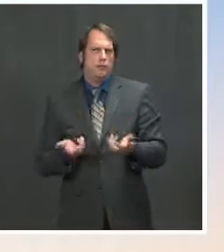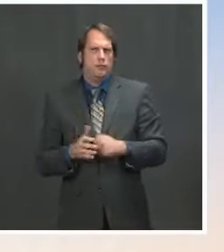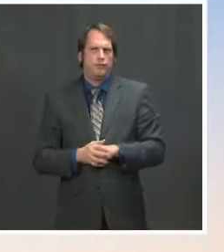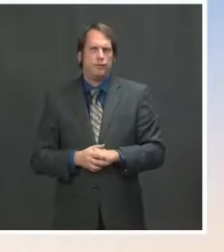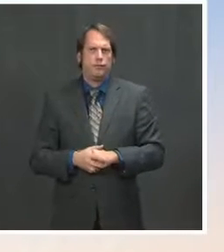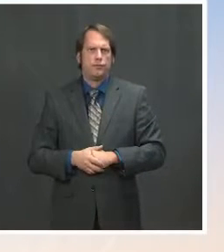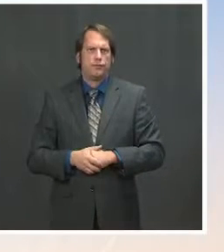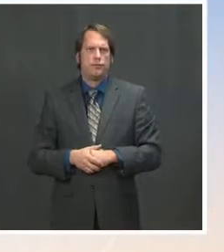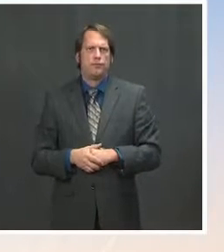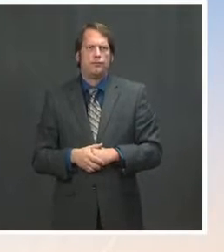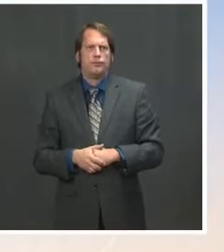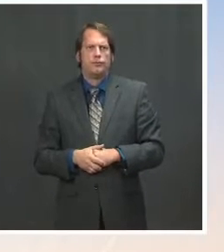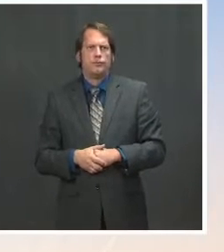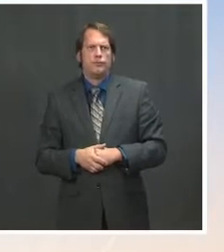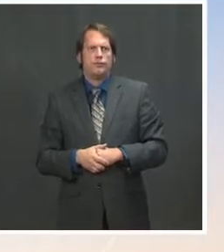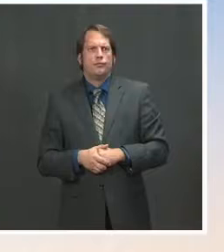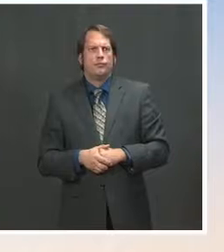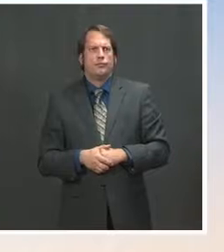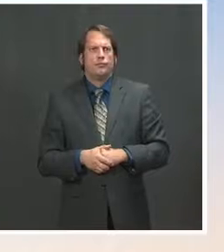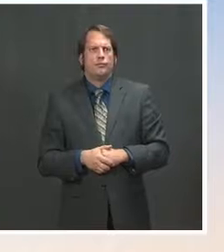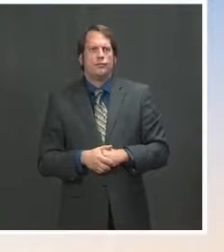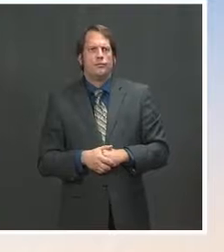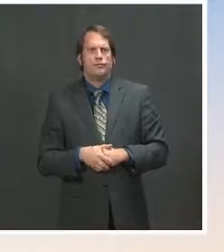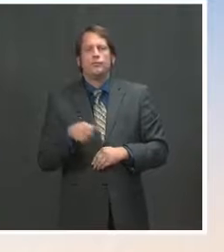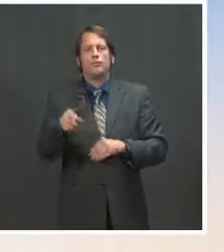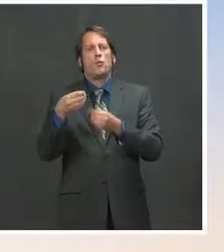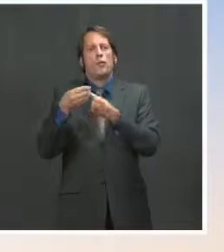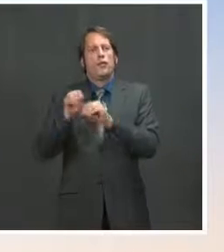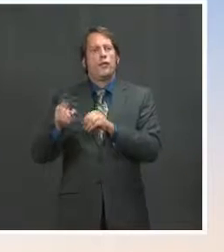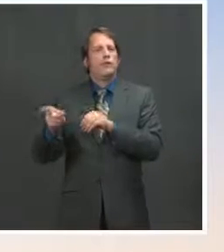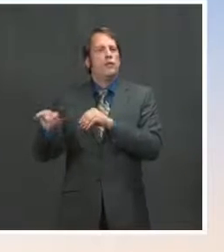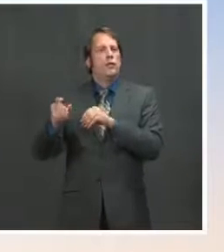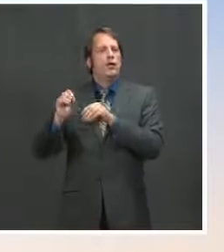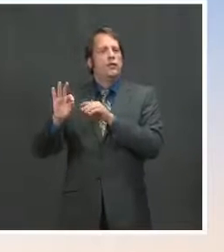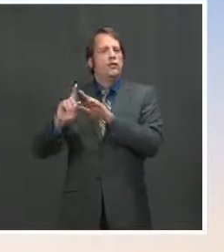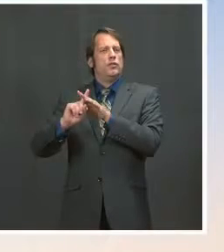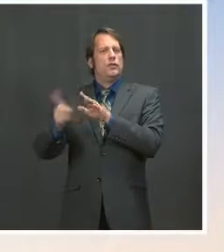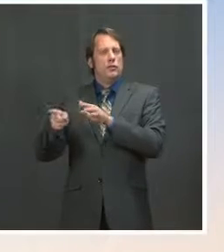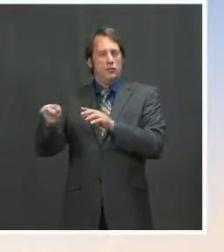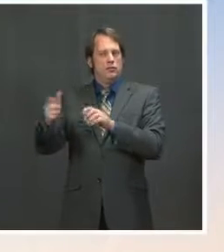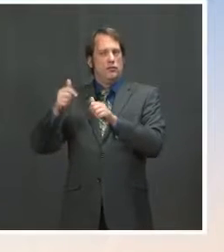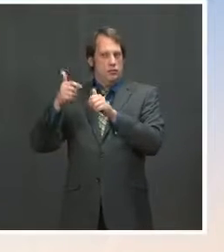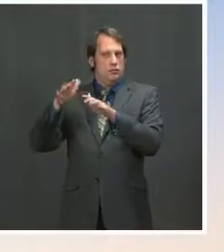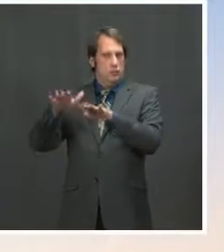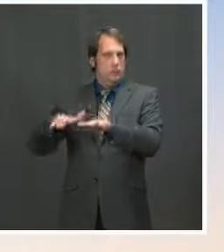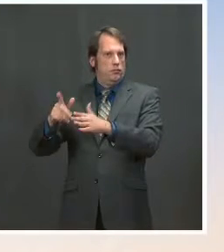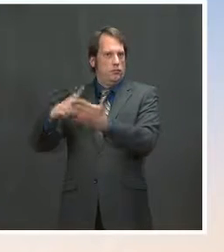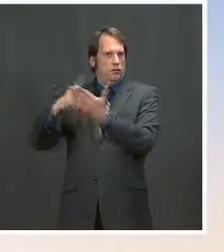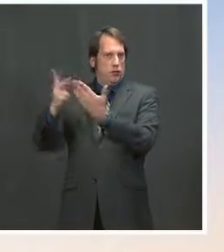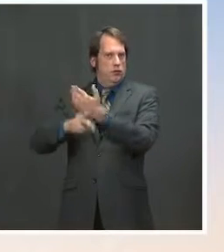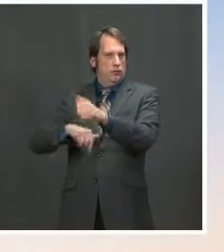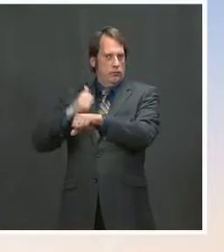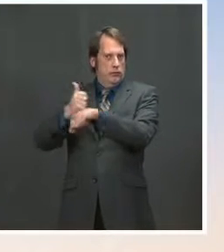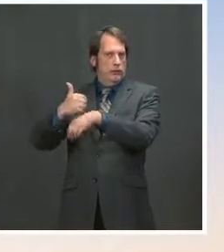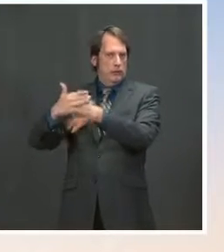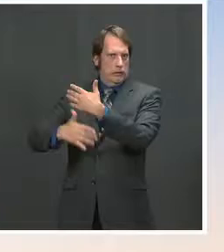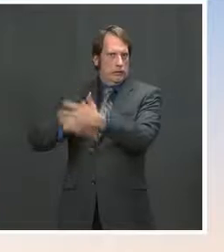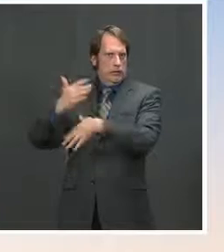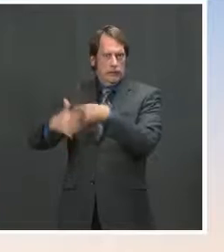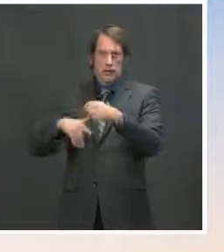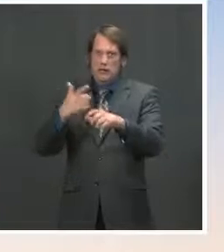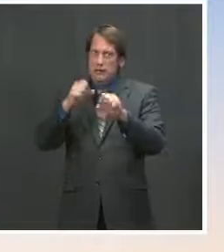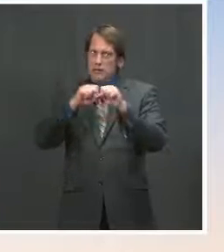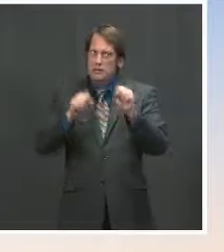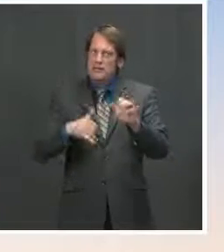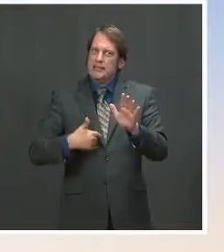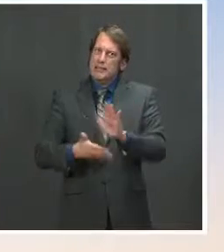the Office of Refugee Resettlement has been hollowed out, and given the fact that the system has been in worse shape, and we're just taking the time to do that. Does